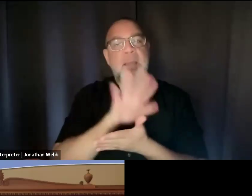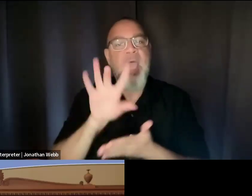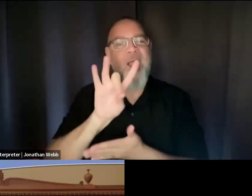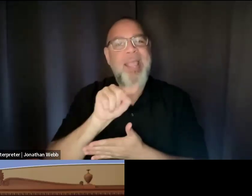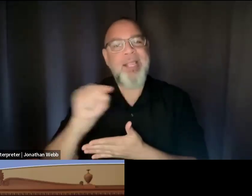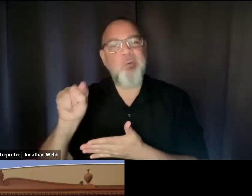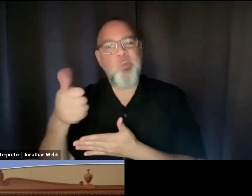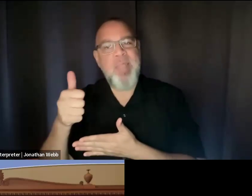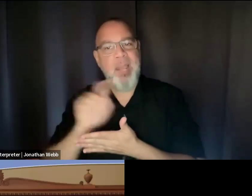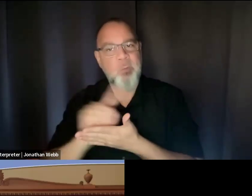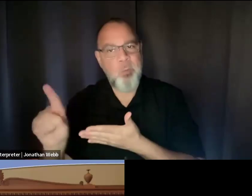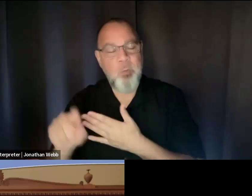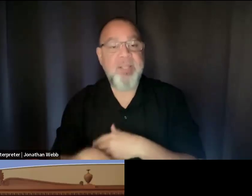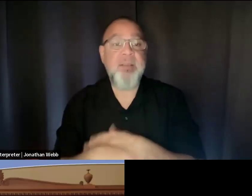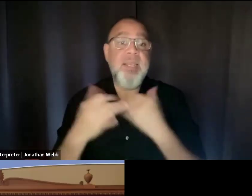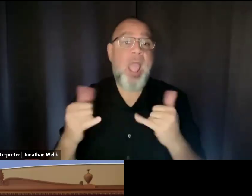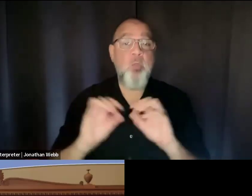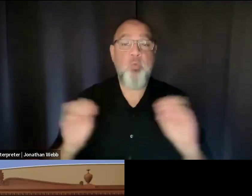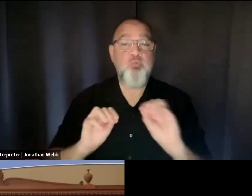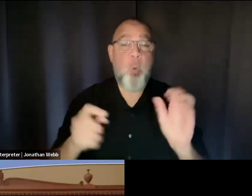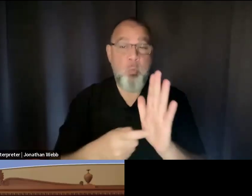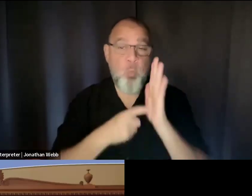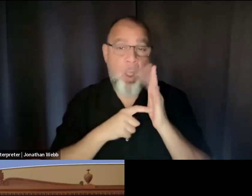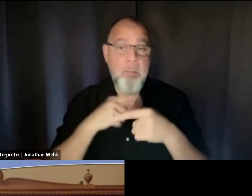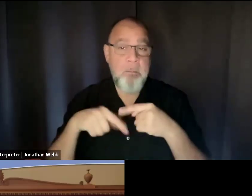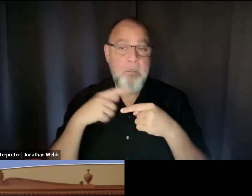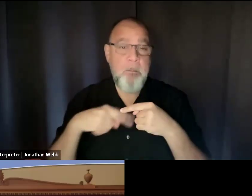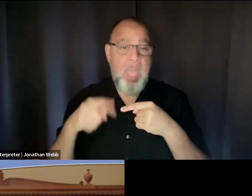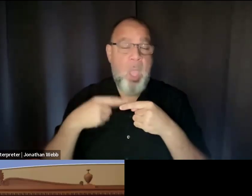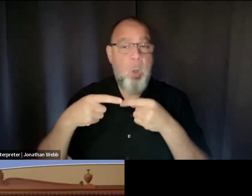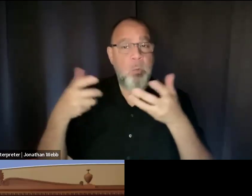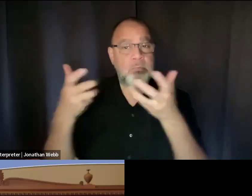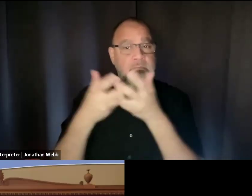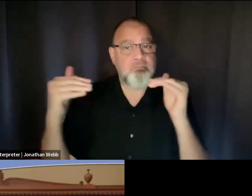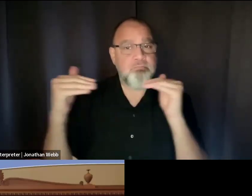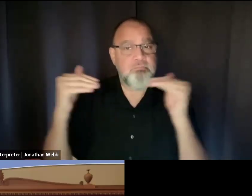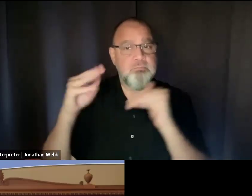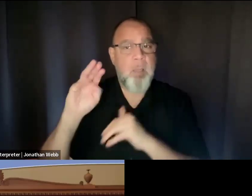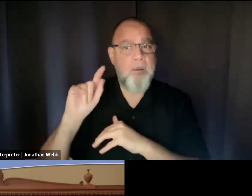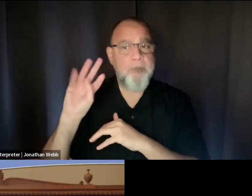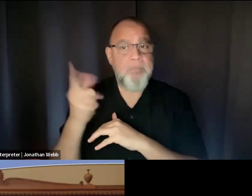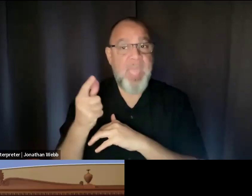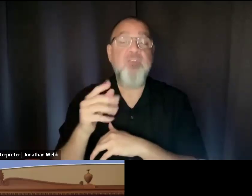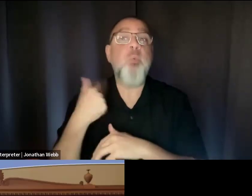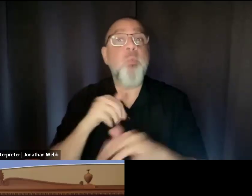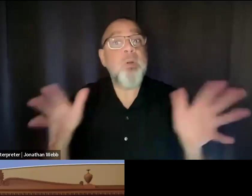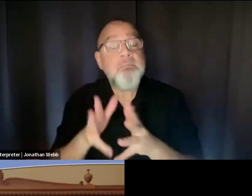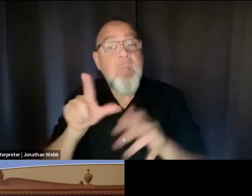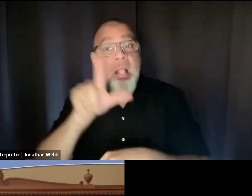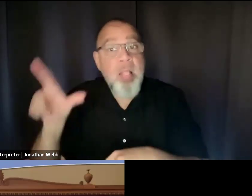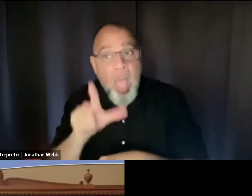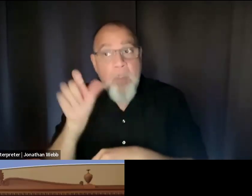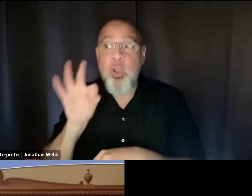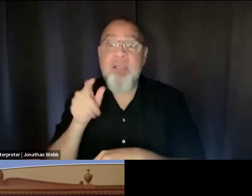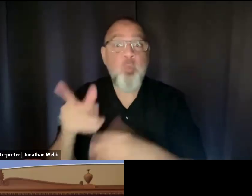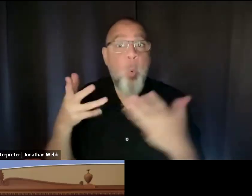requirement, there is not a matching requirement. We obviously encourage libraries, if they have funds and want to expand the project or make it a little